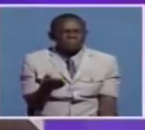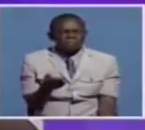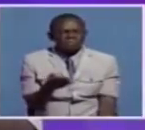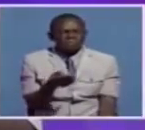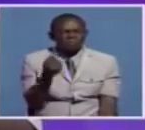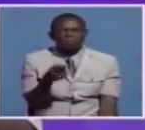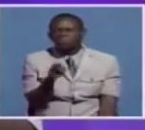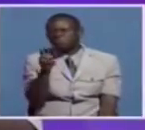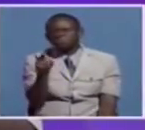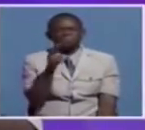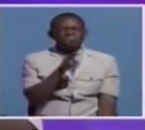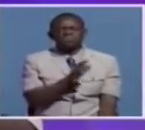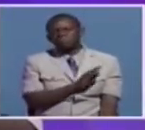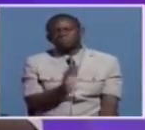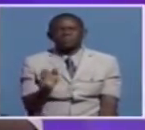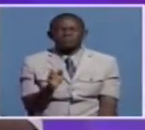very important.